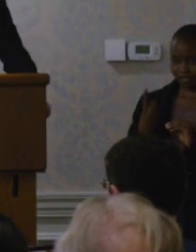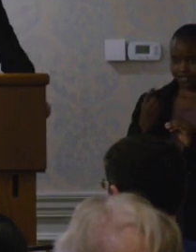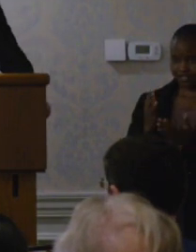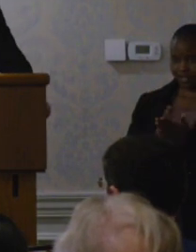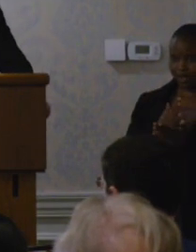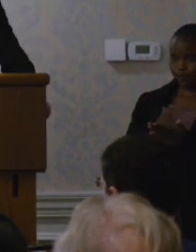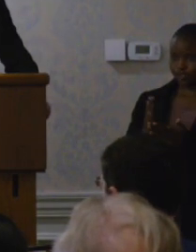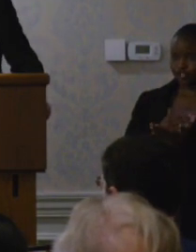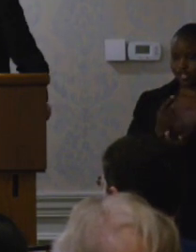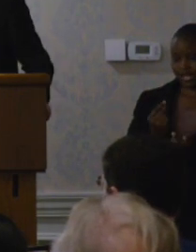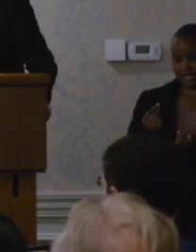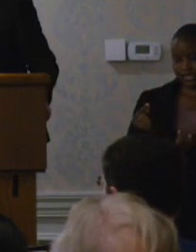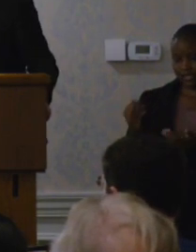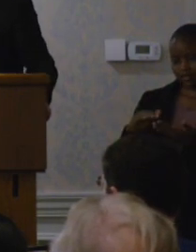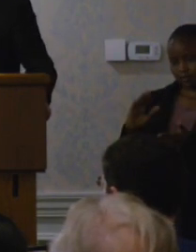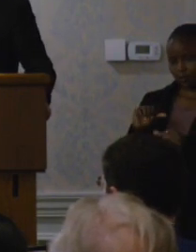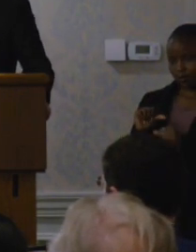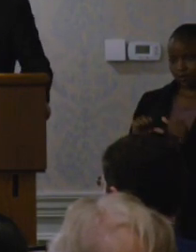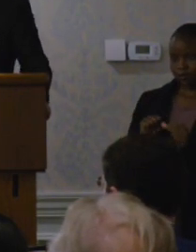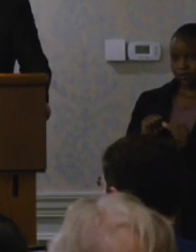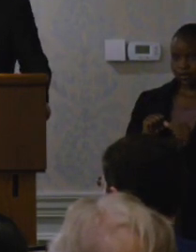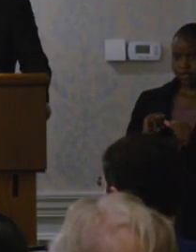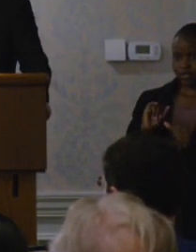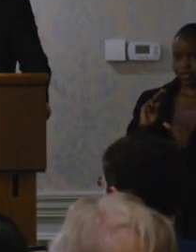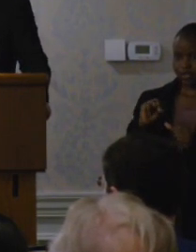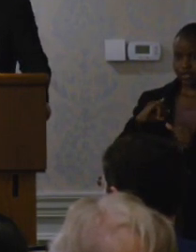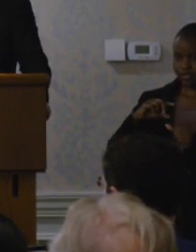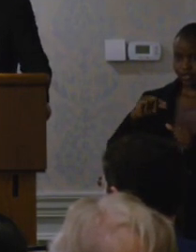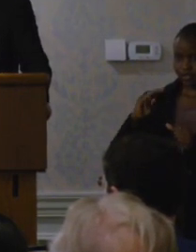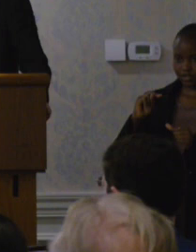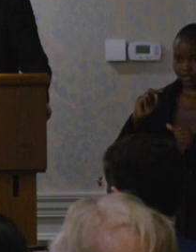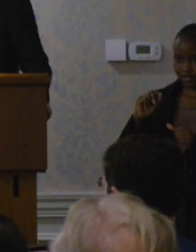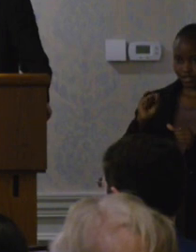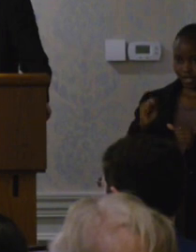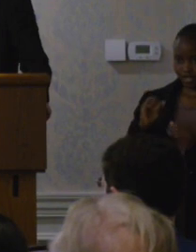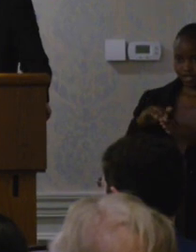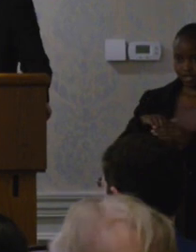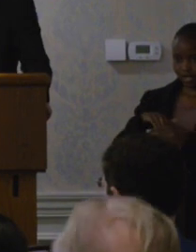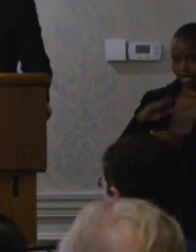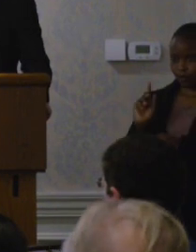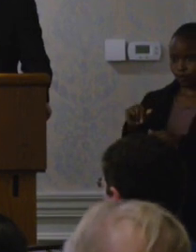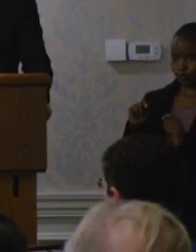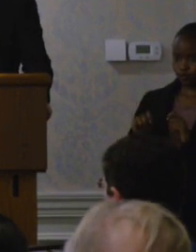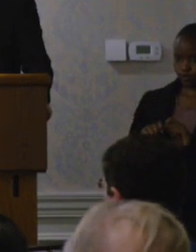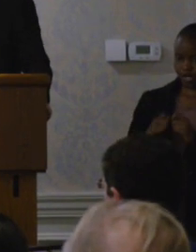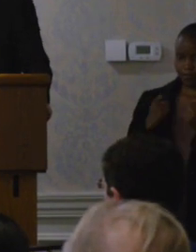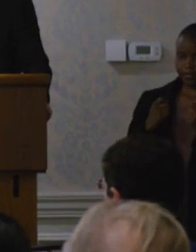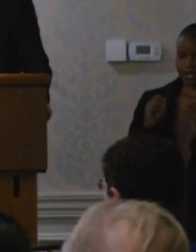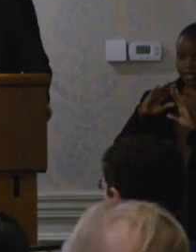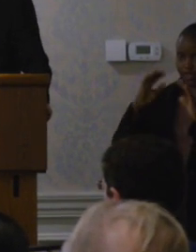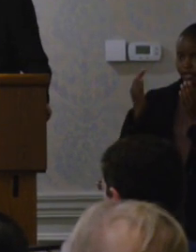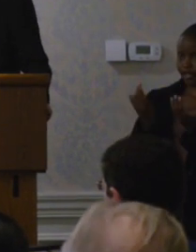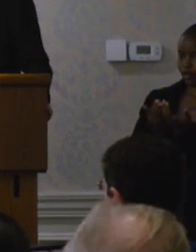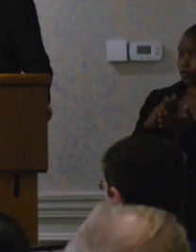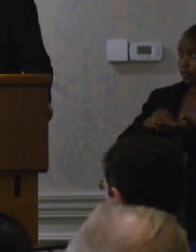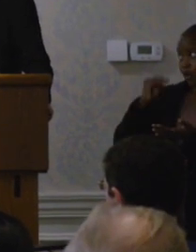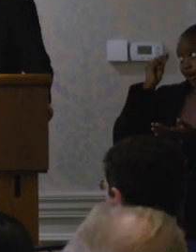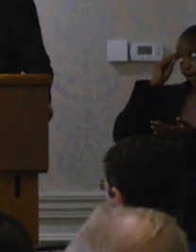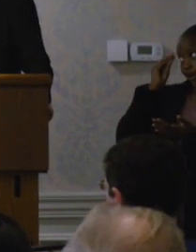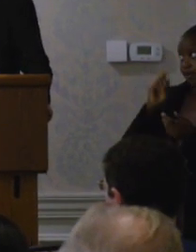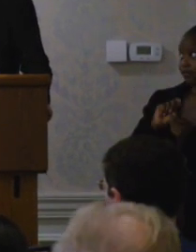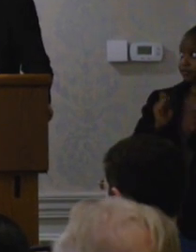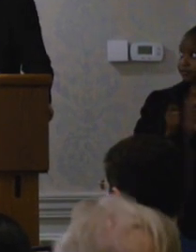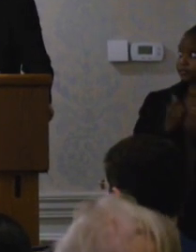share a little bit more of the insights and also the outputs of what came out of this global learning trajectory. So we were